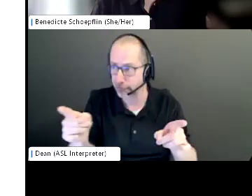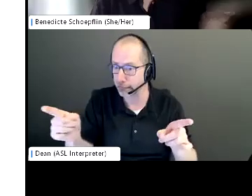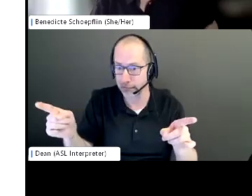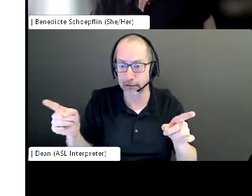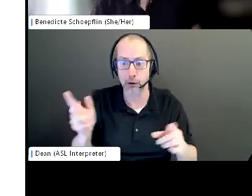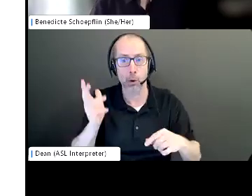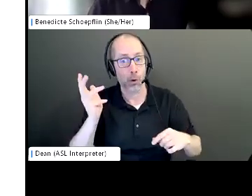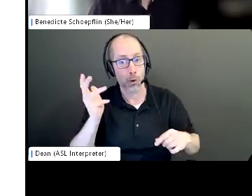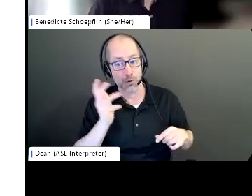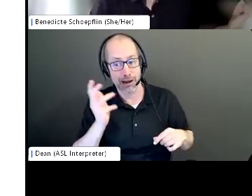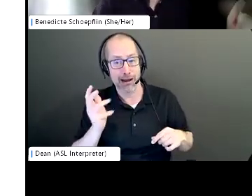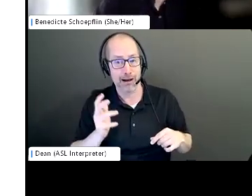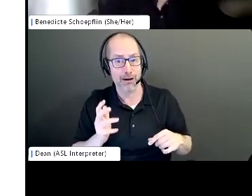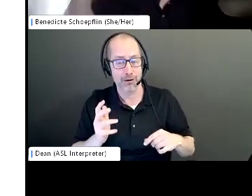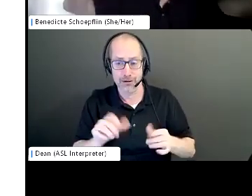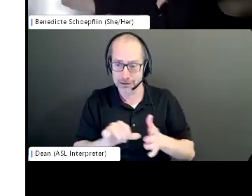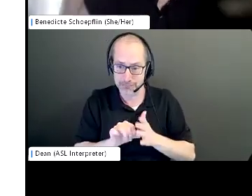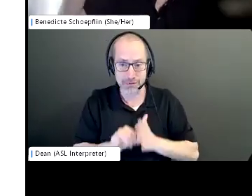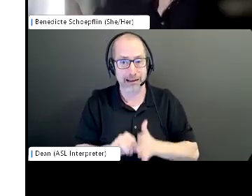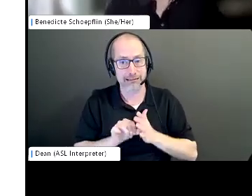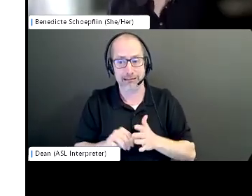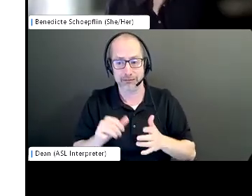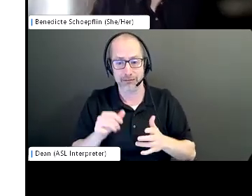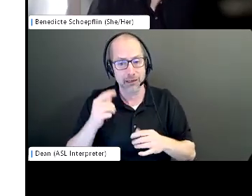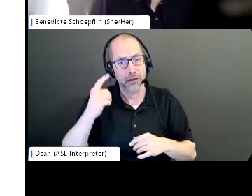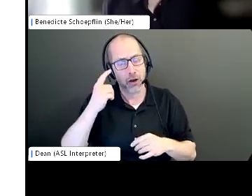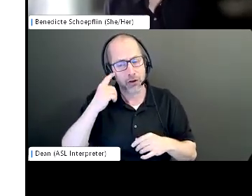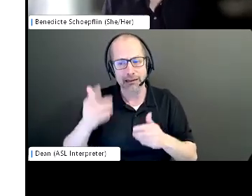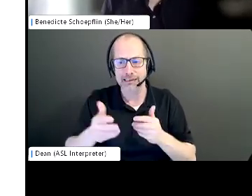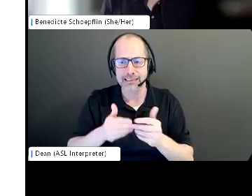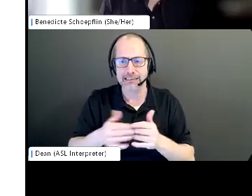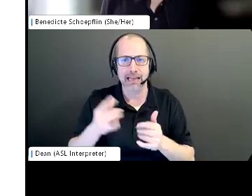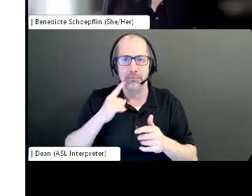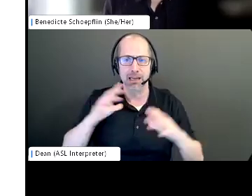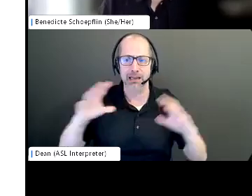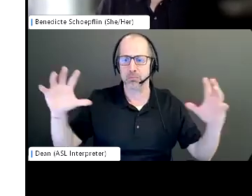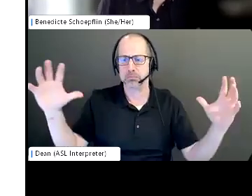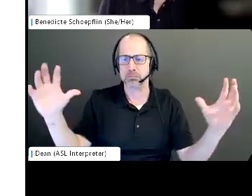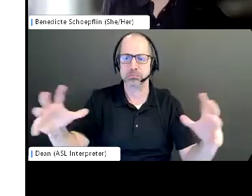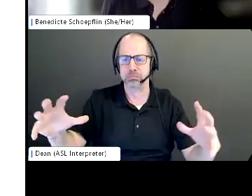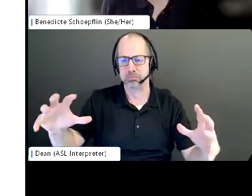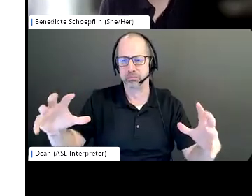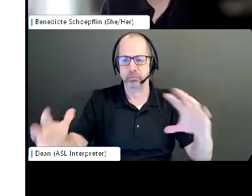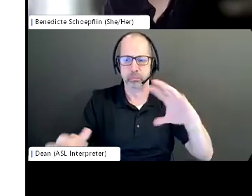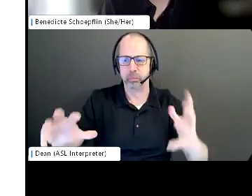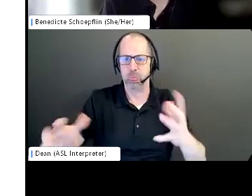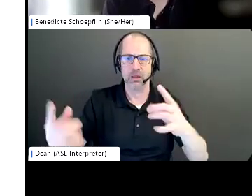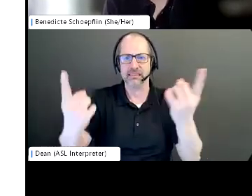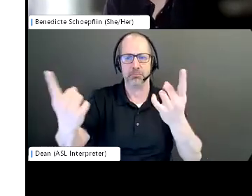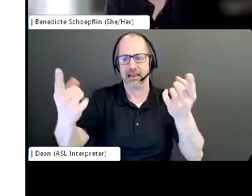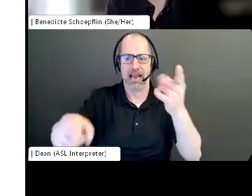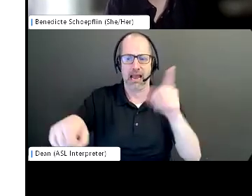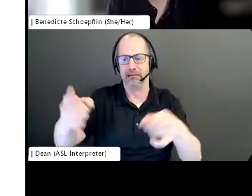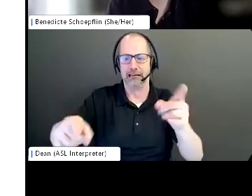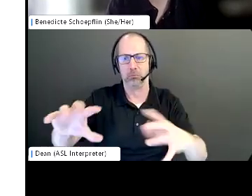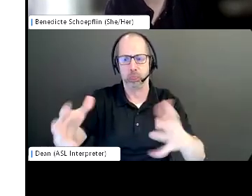it up to this sort of amorphous thing, but when you see the people and you hear their stories, I think it has a lot more weight